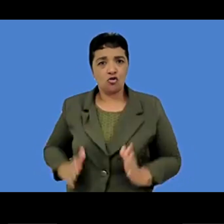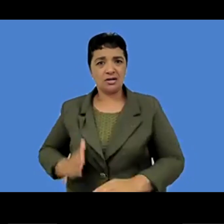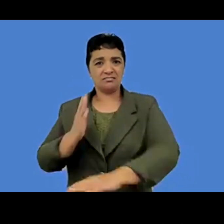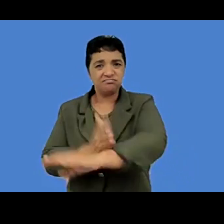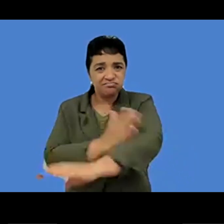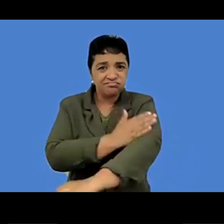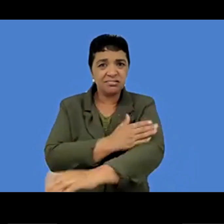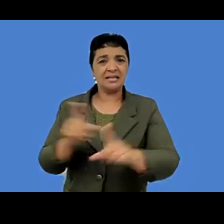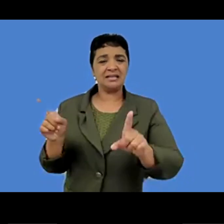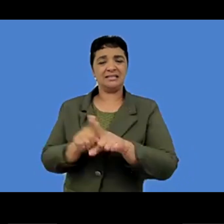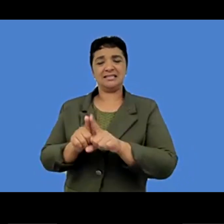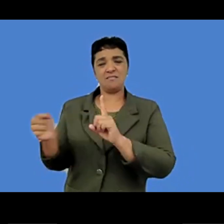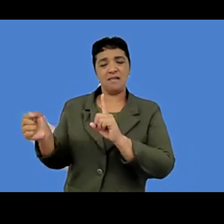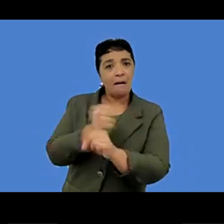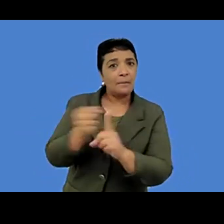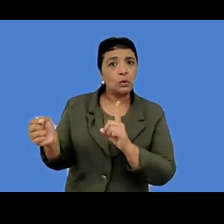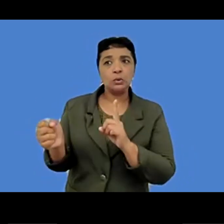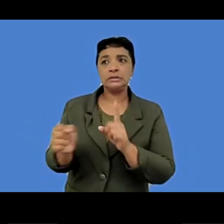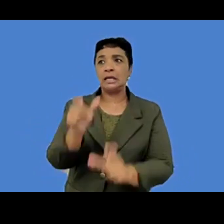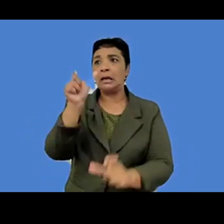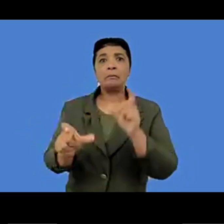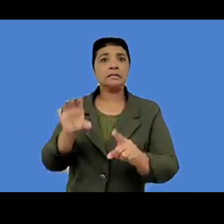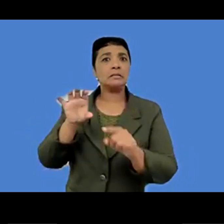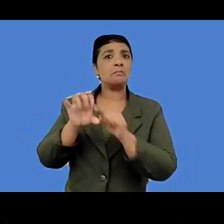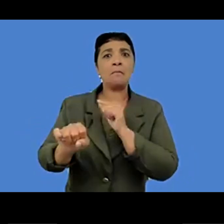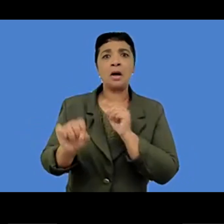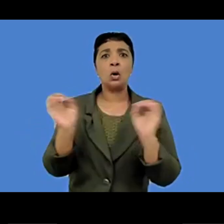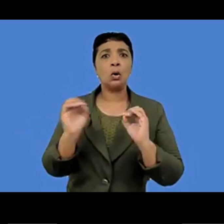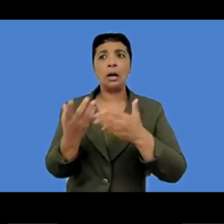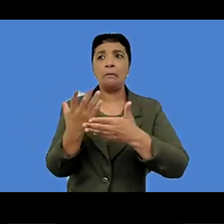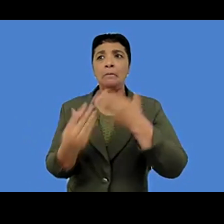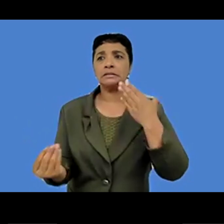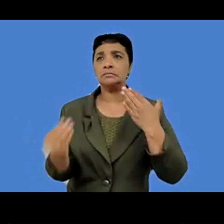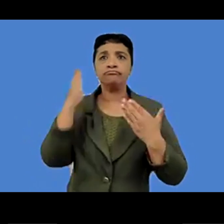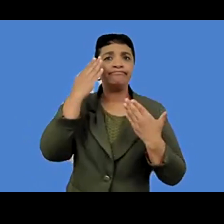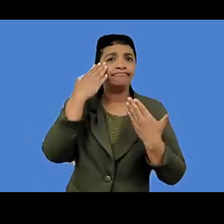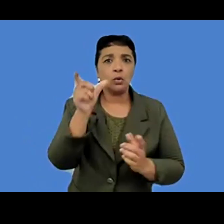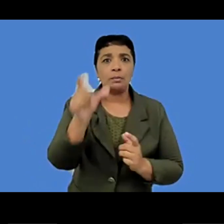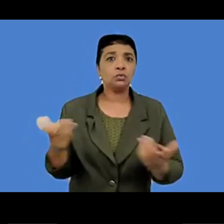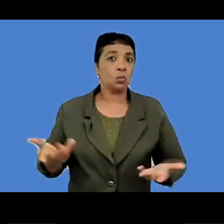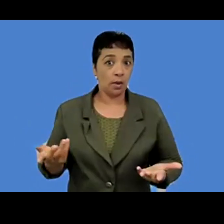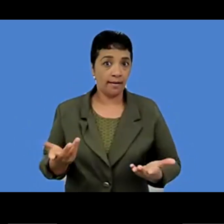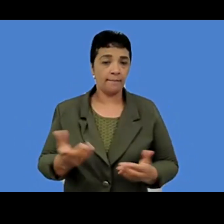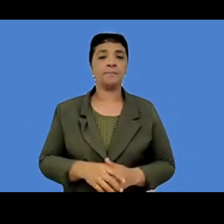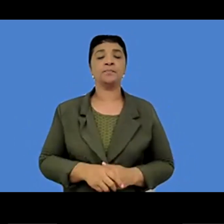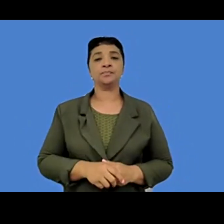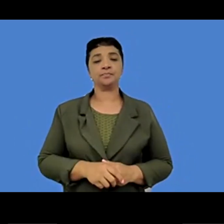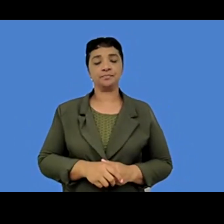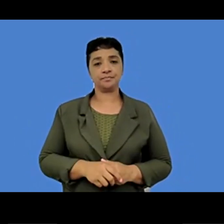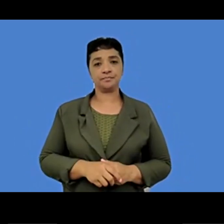vandalization, some people are missing, and so forth. So in response to